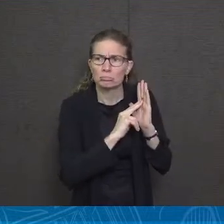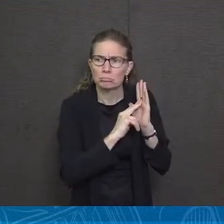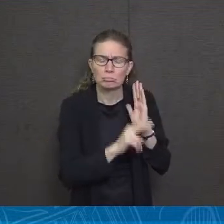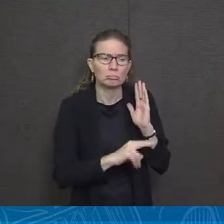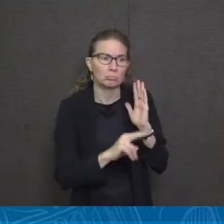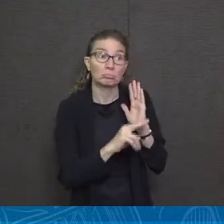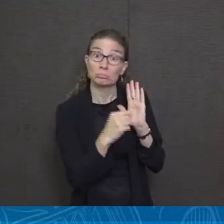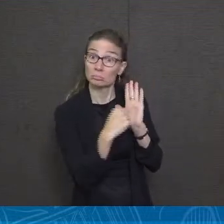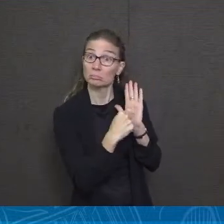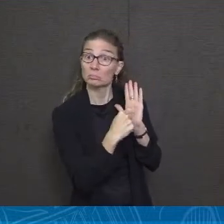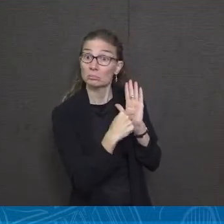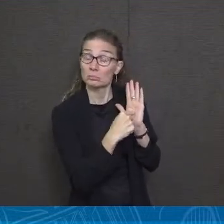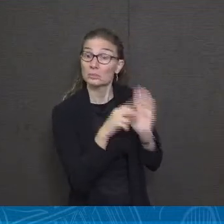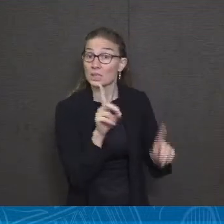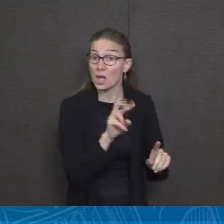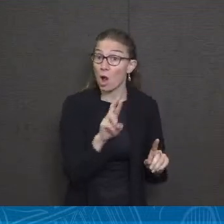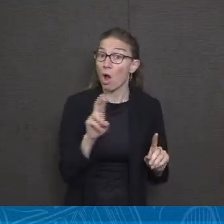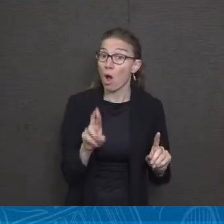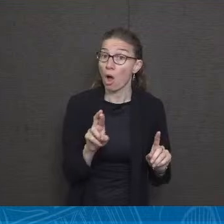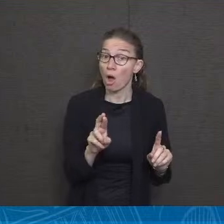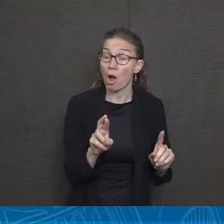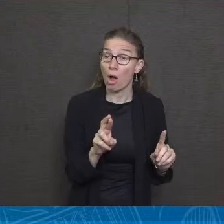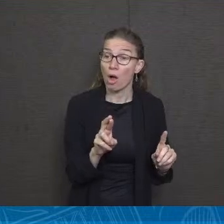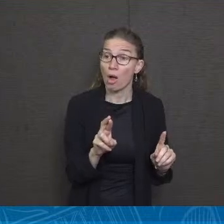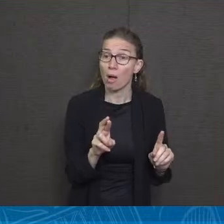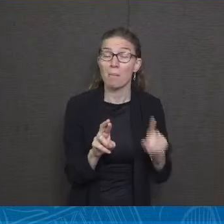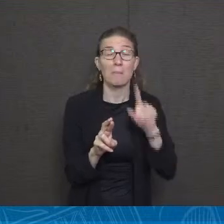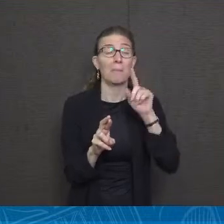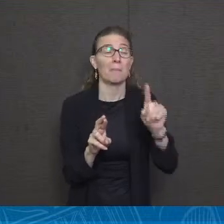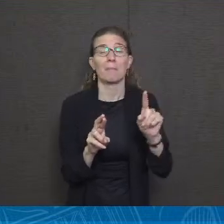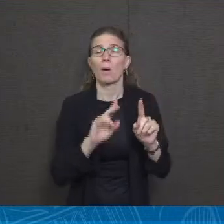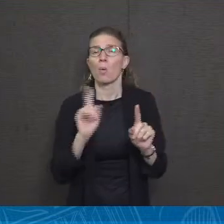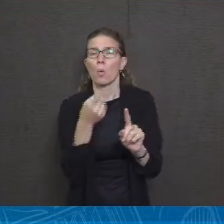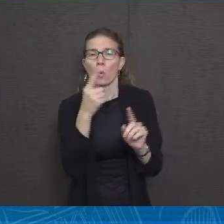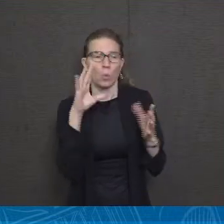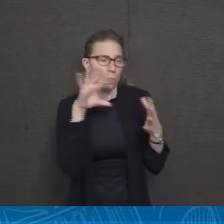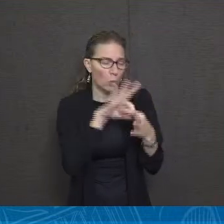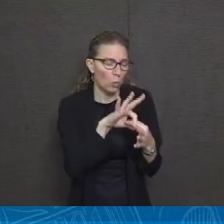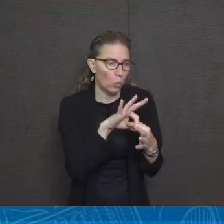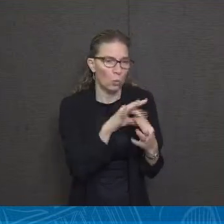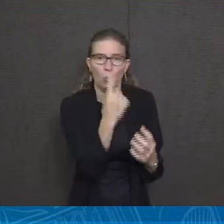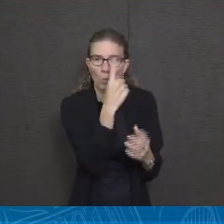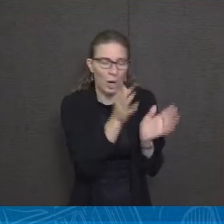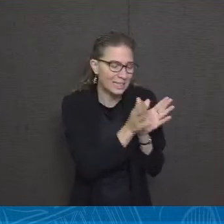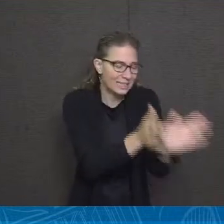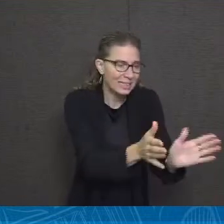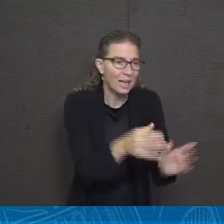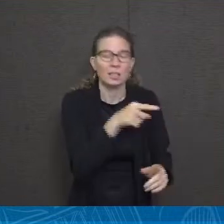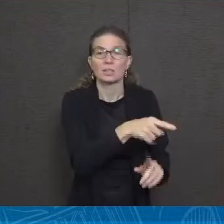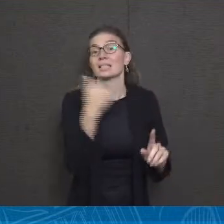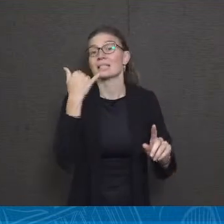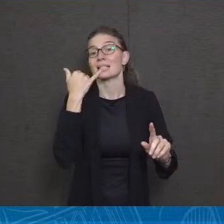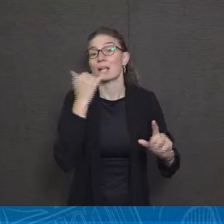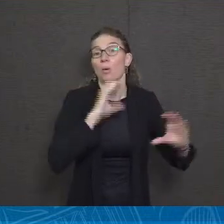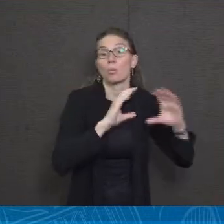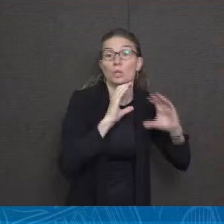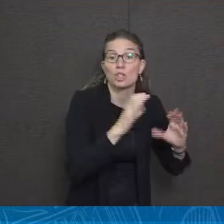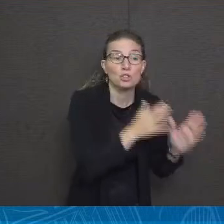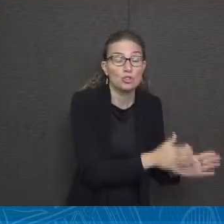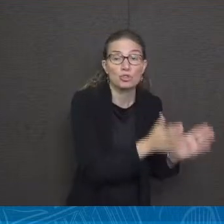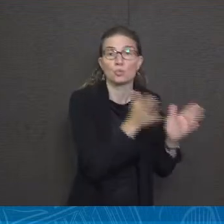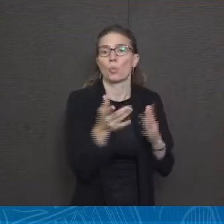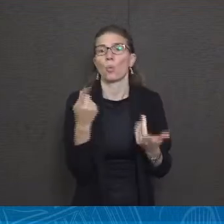management, but they're sectoral, so they only cover maybe telecommunications, or they only cover